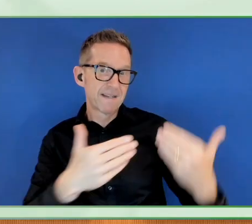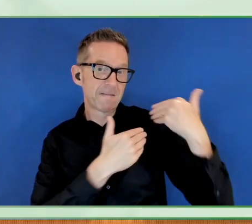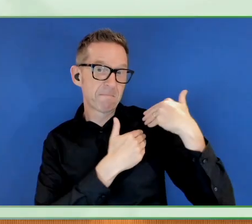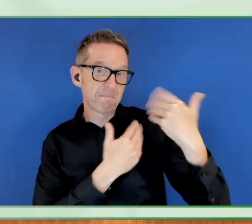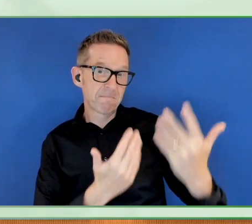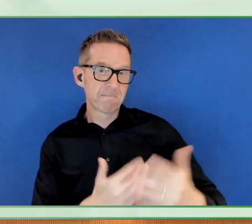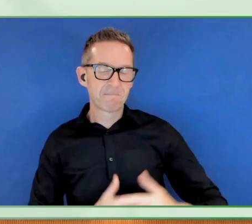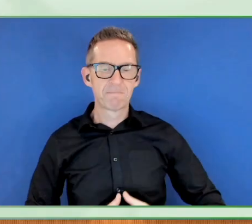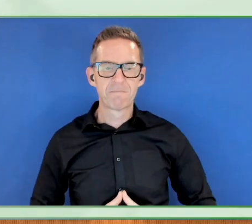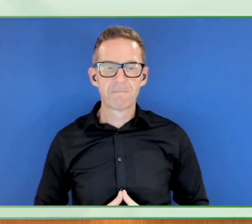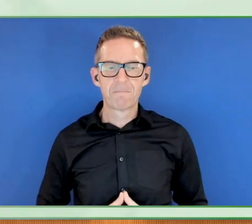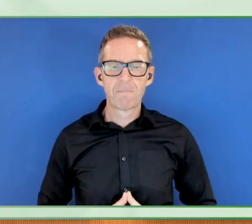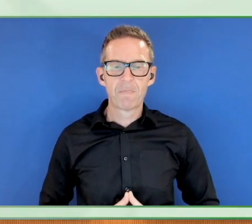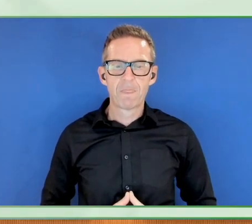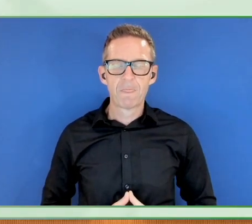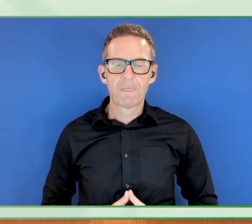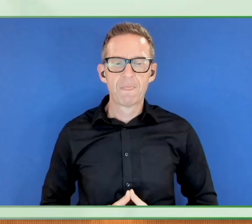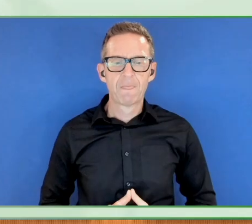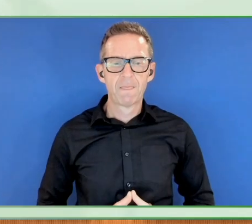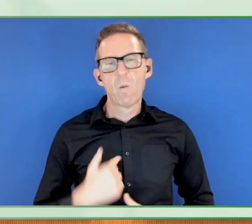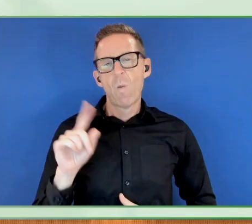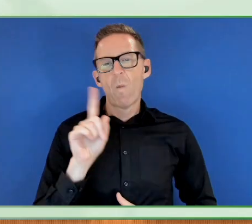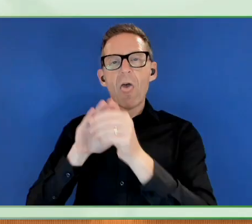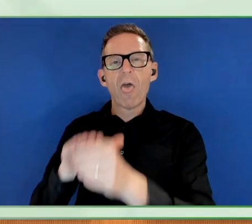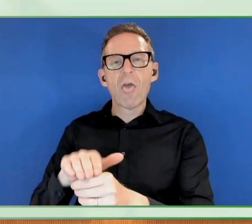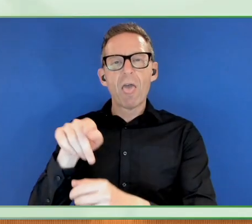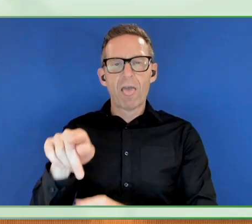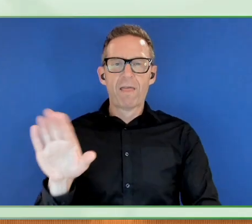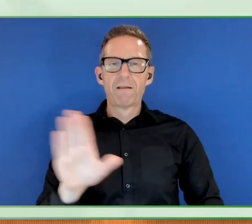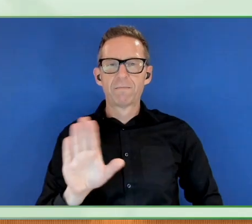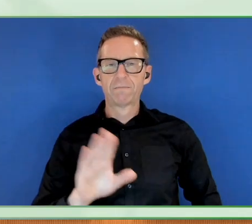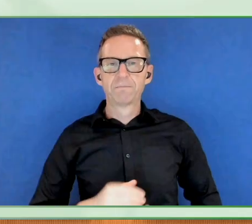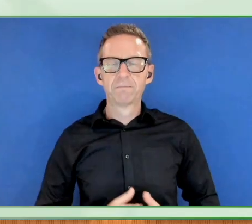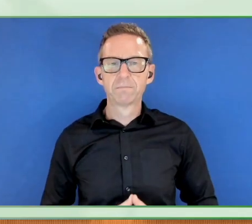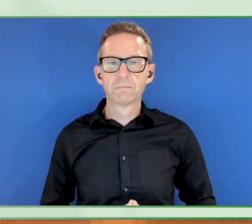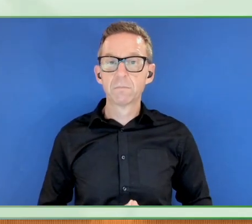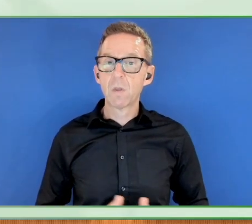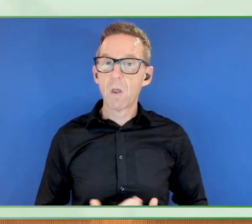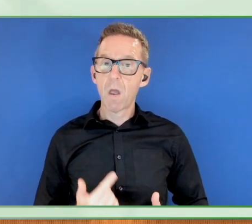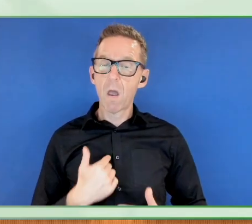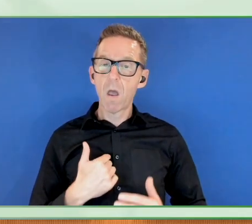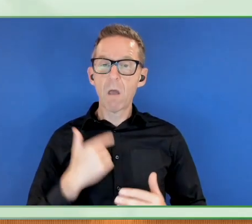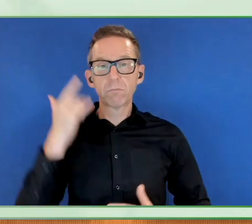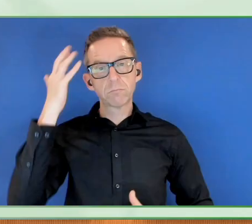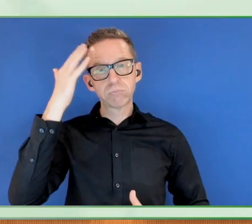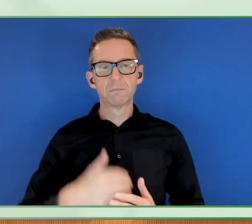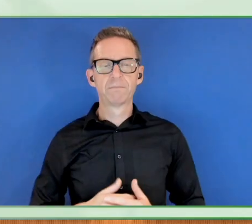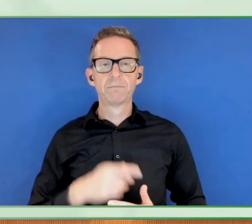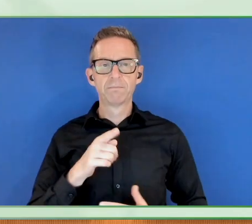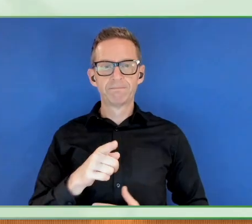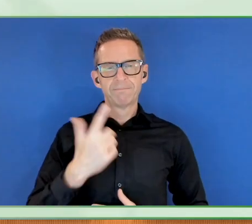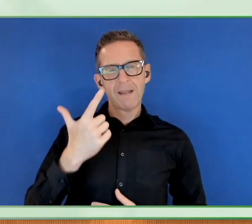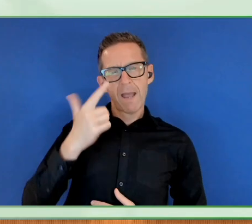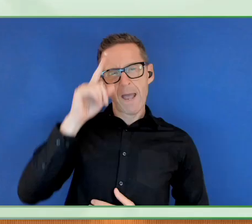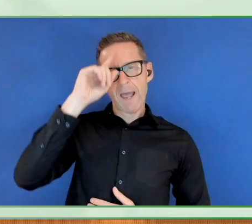Yes, it's certainly one of the things we're thinking about. So for example, the concept of harm is something that comes